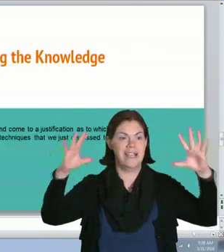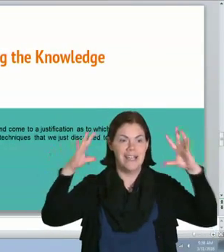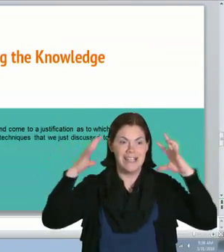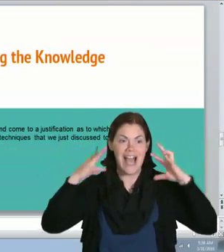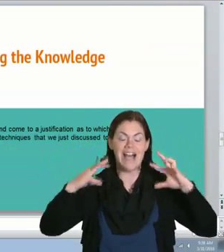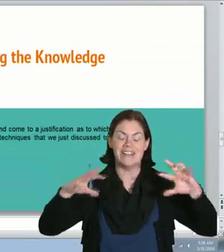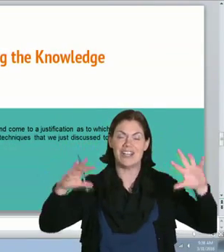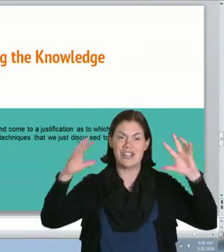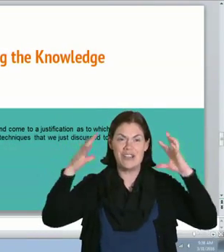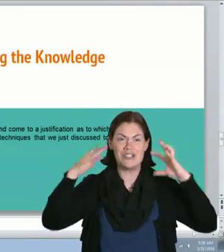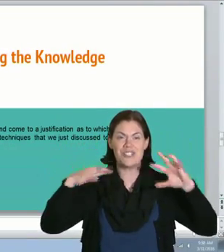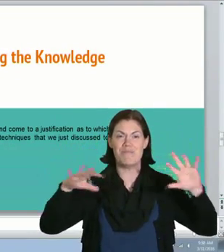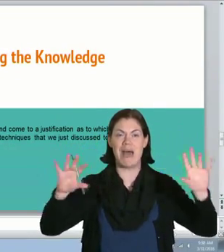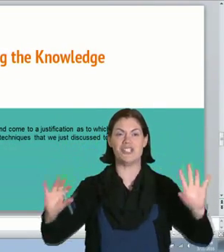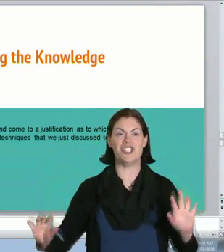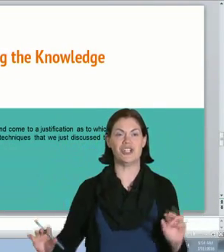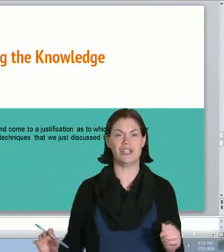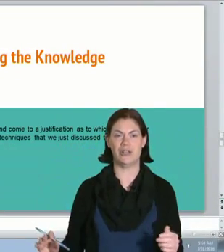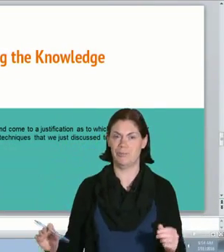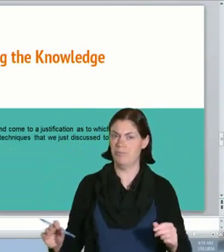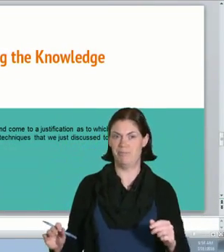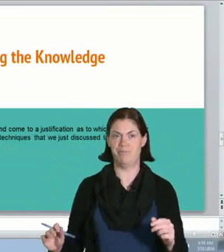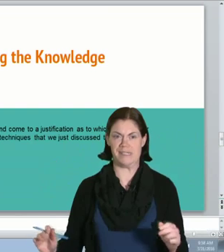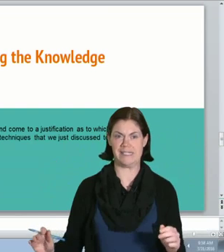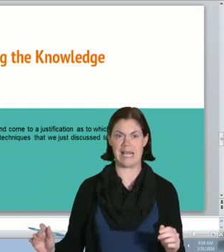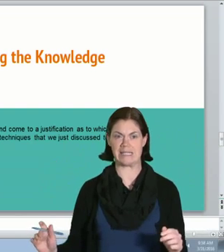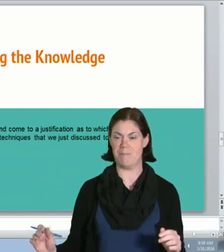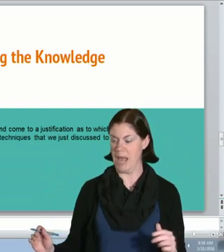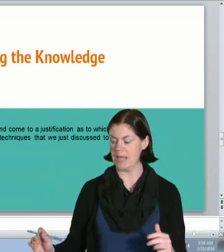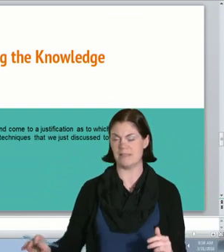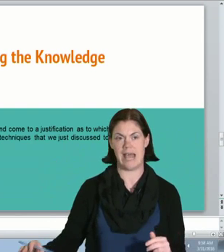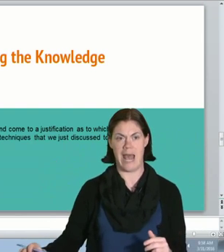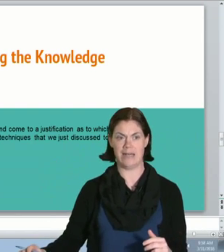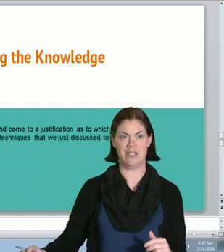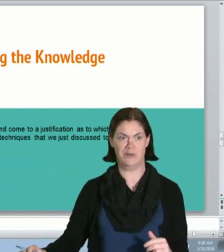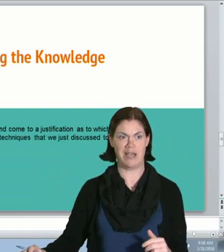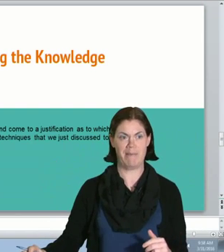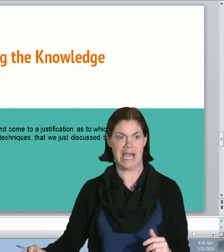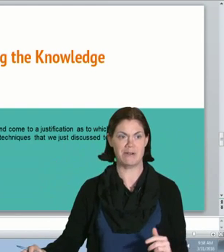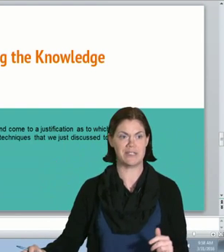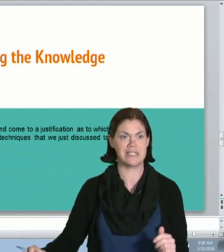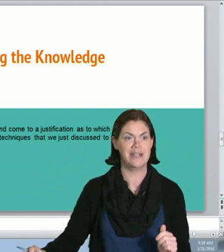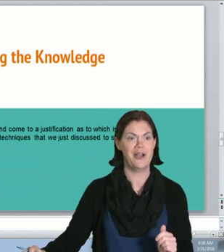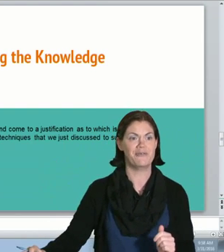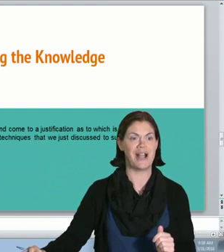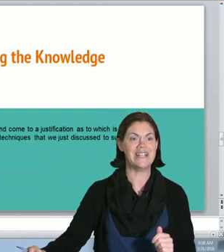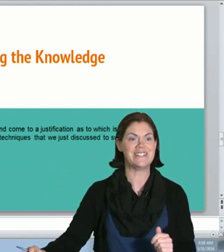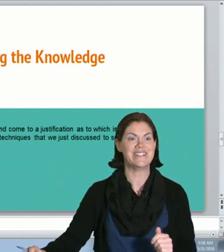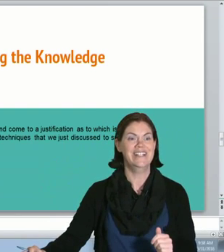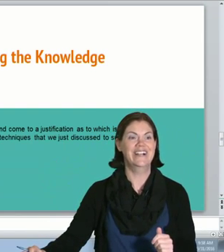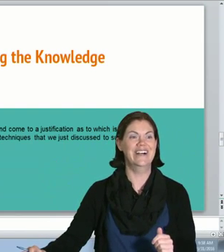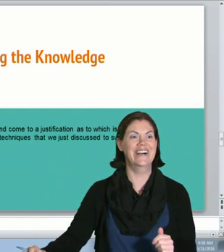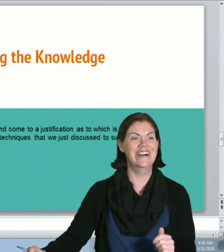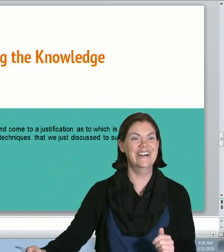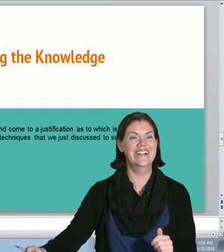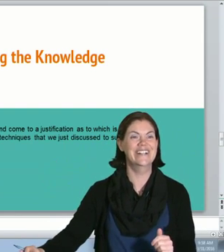that. Yeah, you can just imagine her little sassy pants attitude coming out, right?